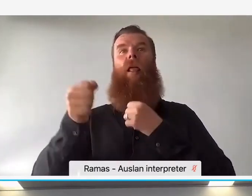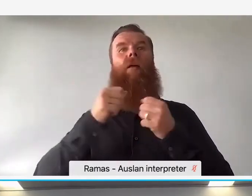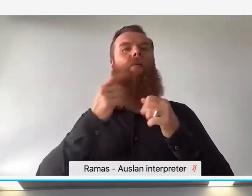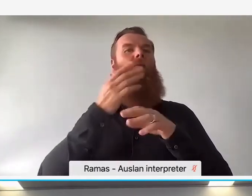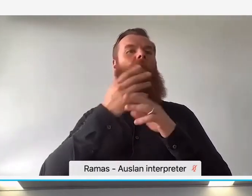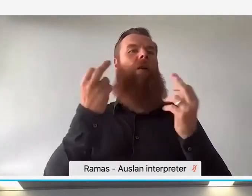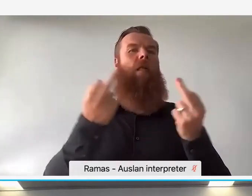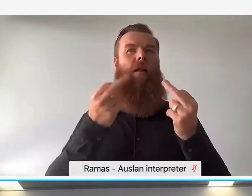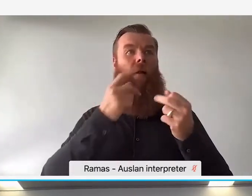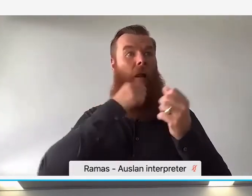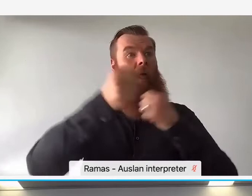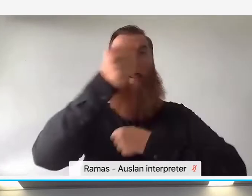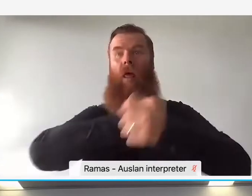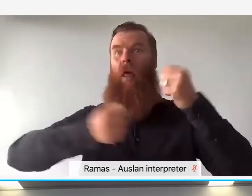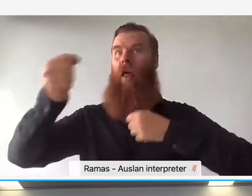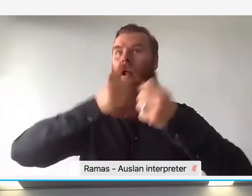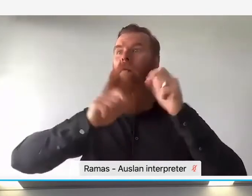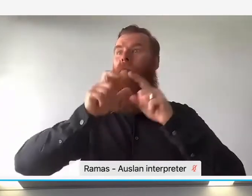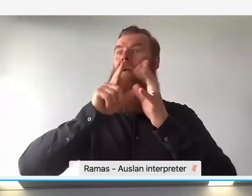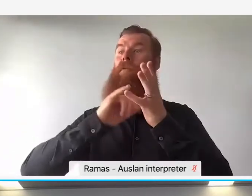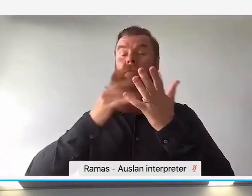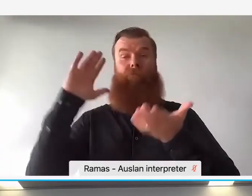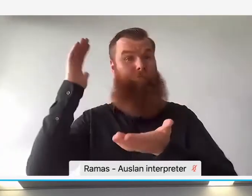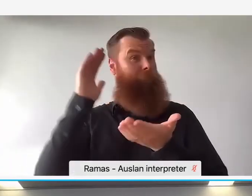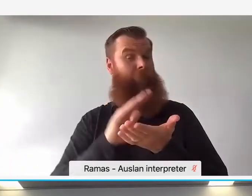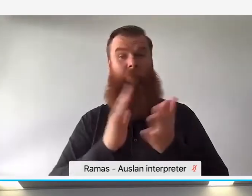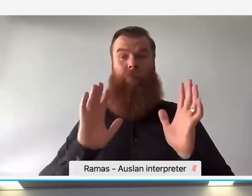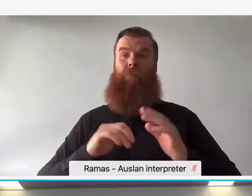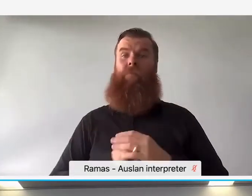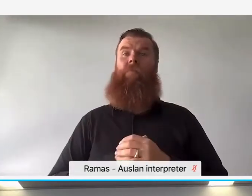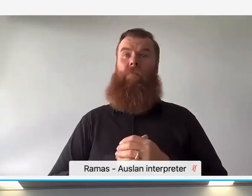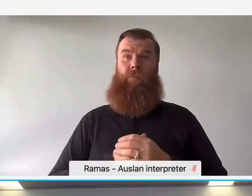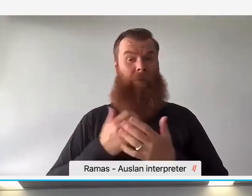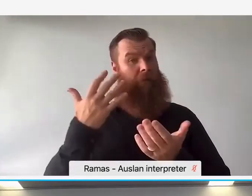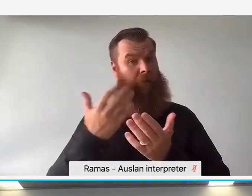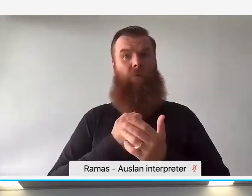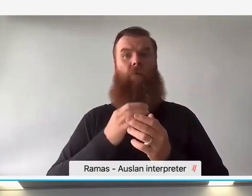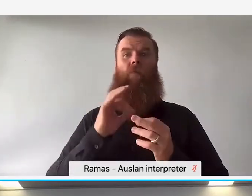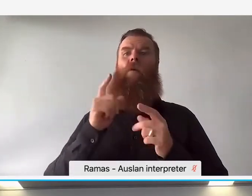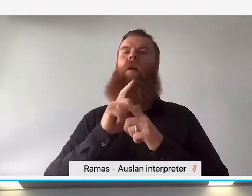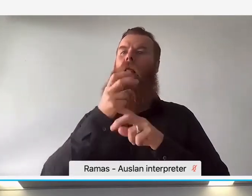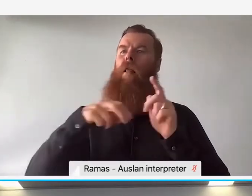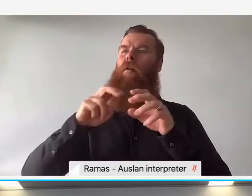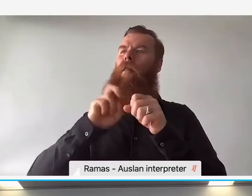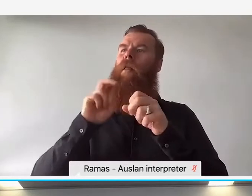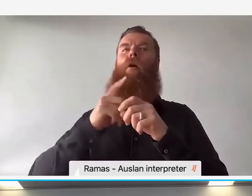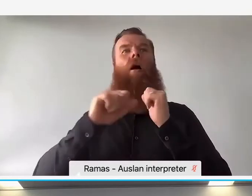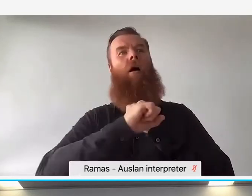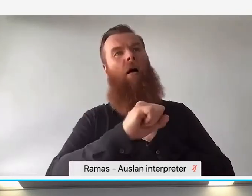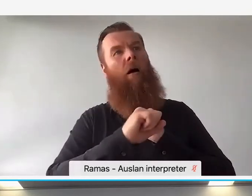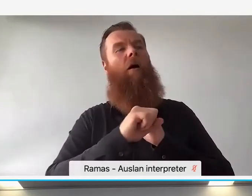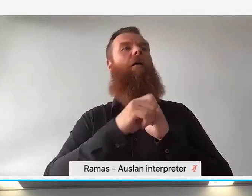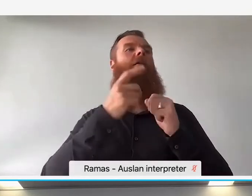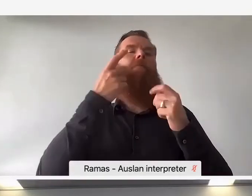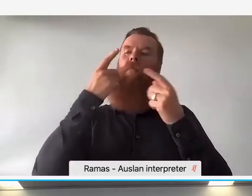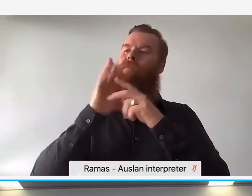workers. Real savings have been made from ceasing advertising on multiple recruitment sites. These savings